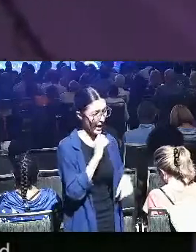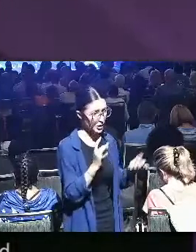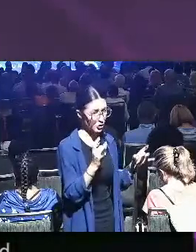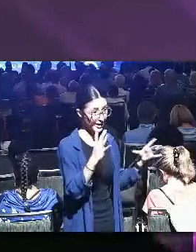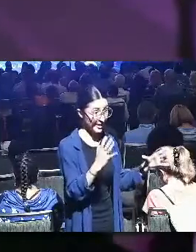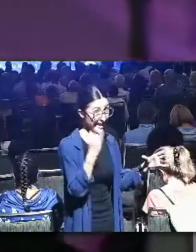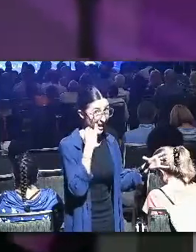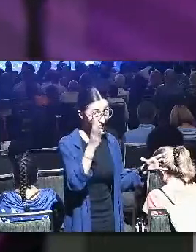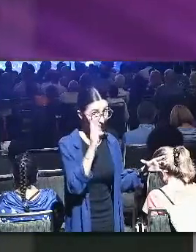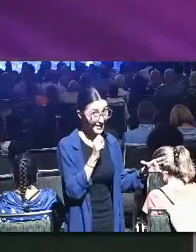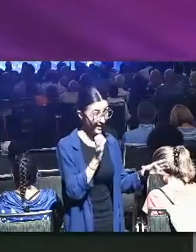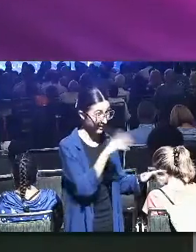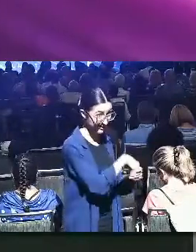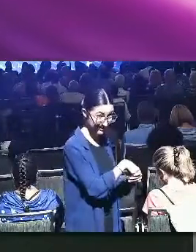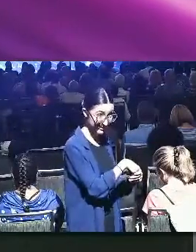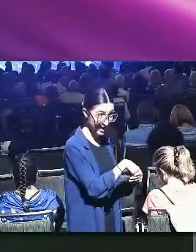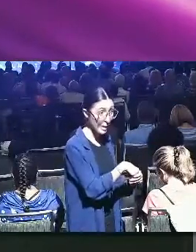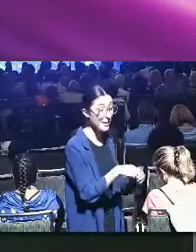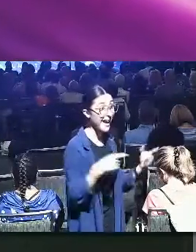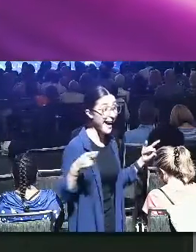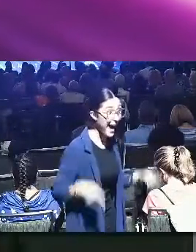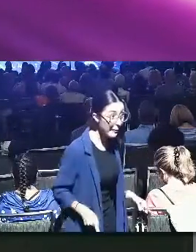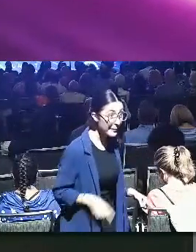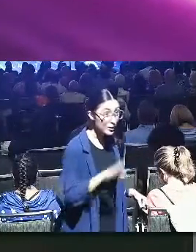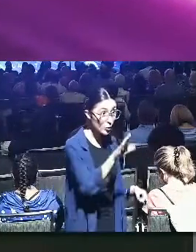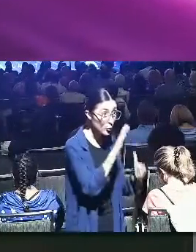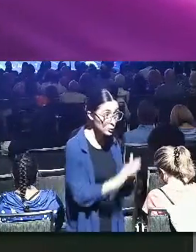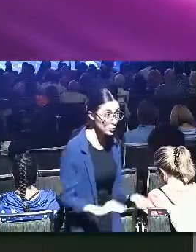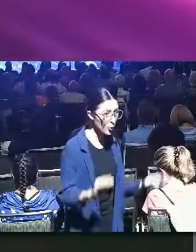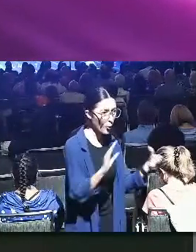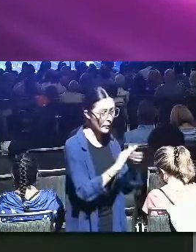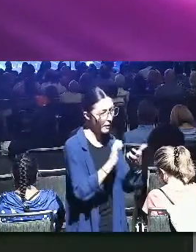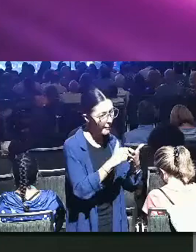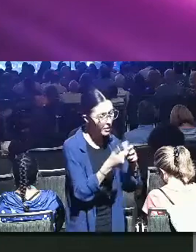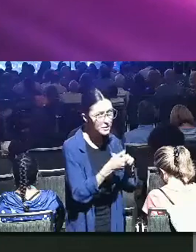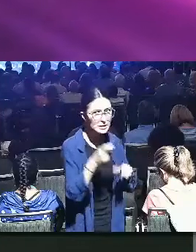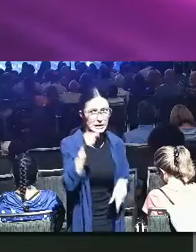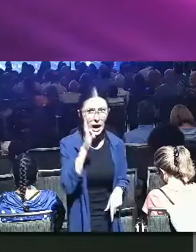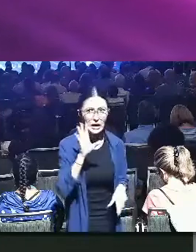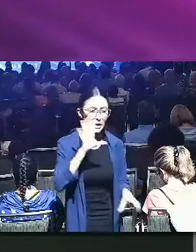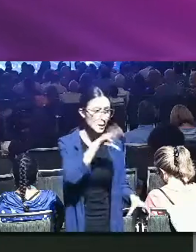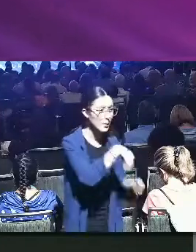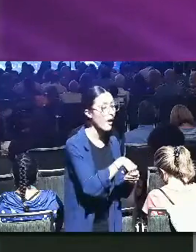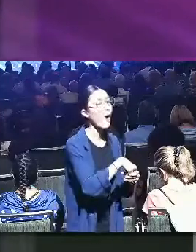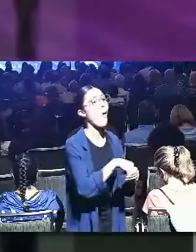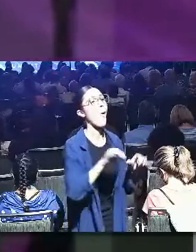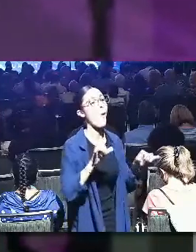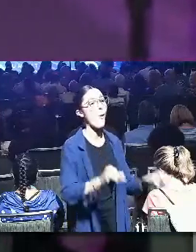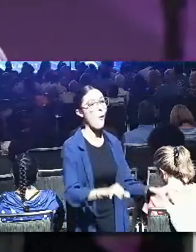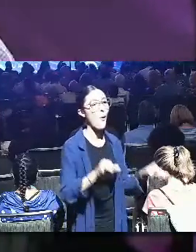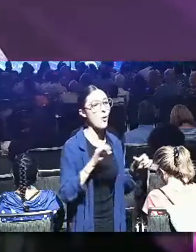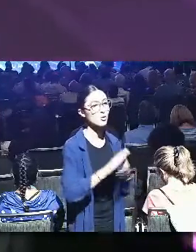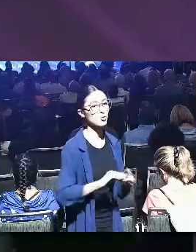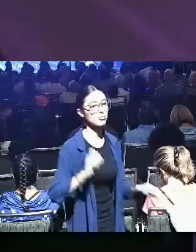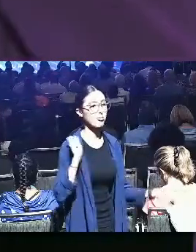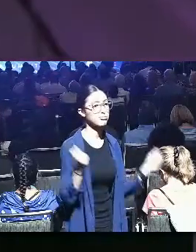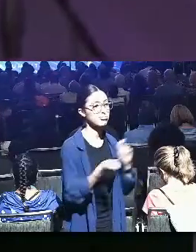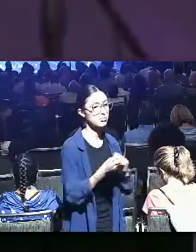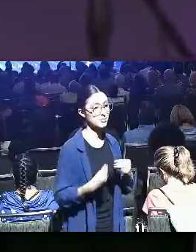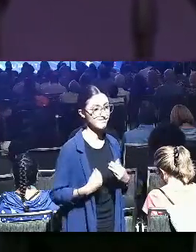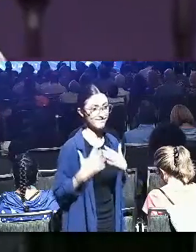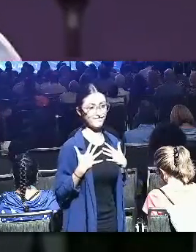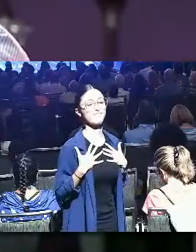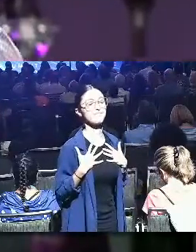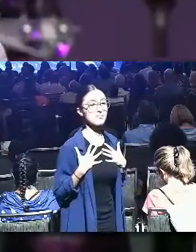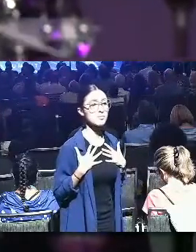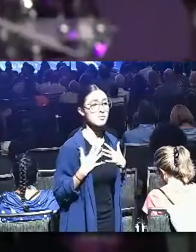God to that equation, and all of a sudden it becomes something radically inspiring. You know, at 34 years old, I was diagnosed with thyroid